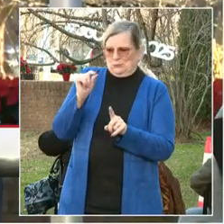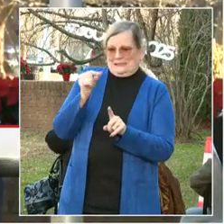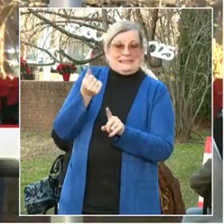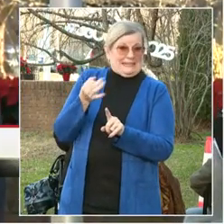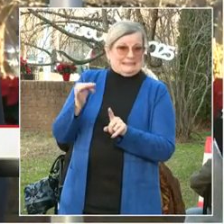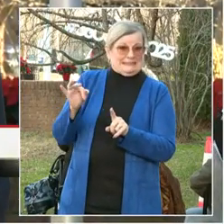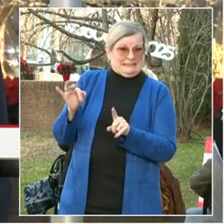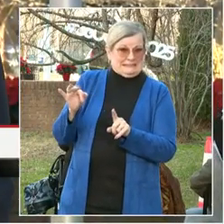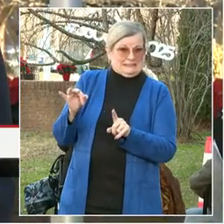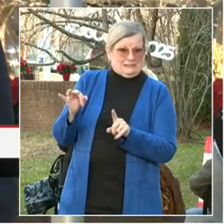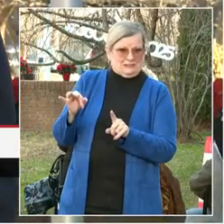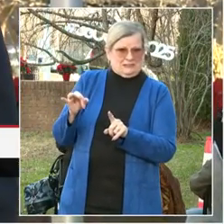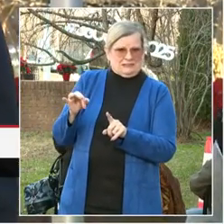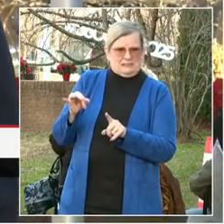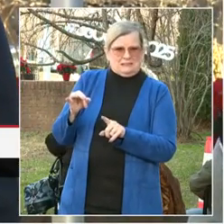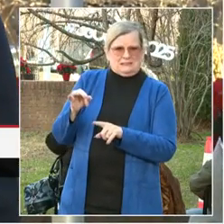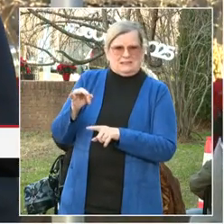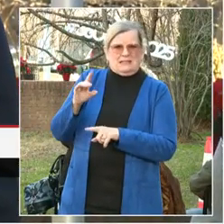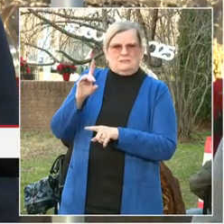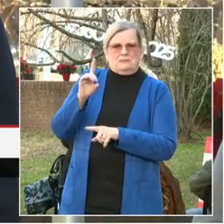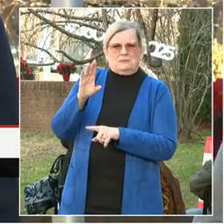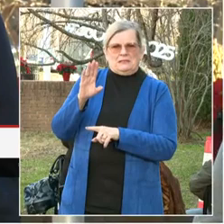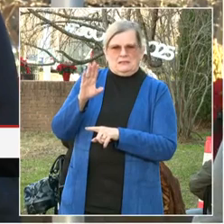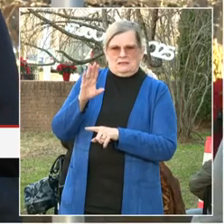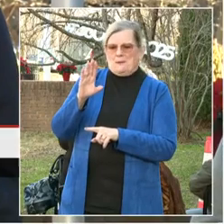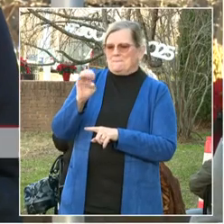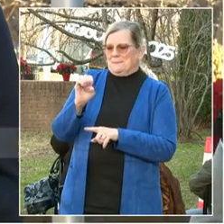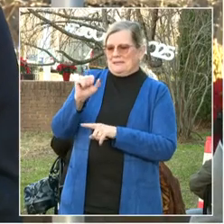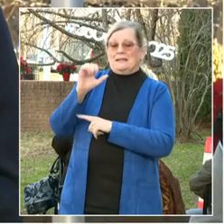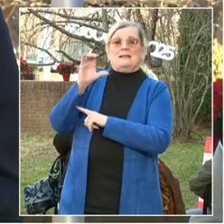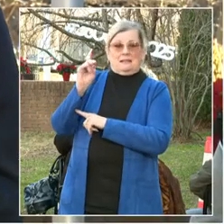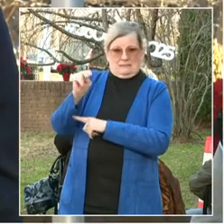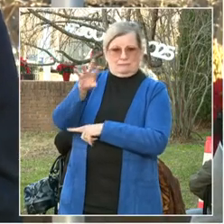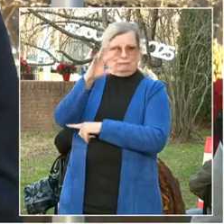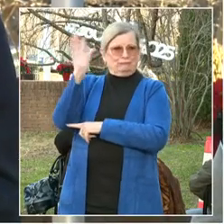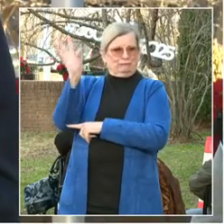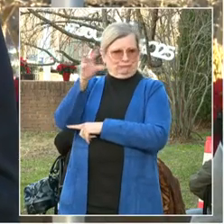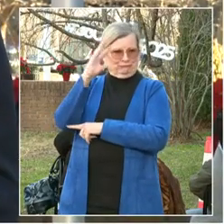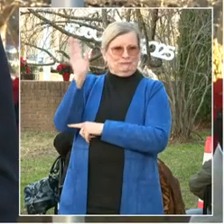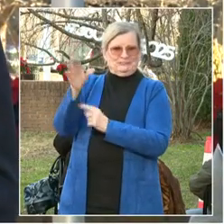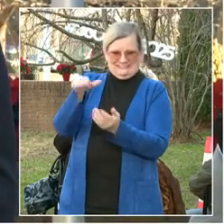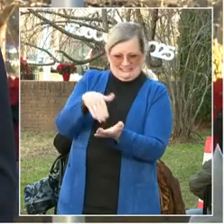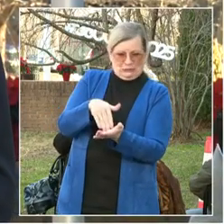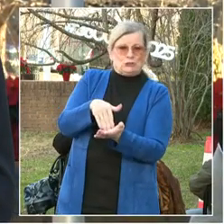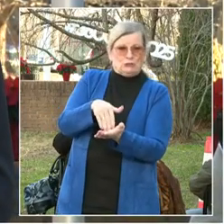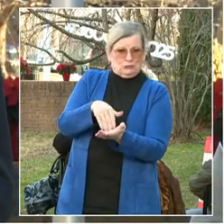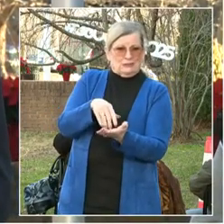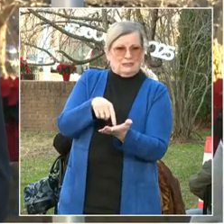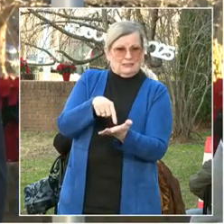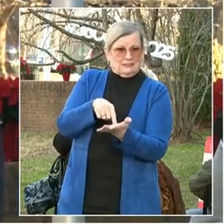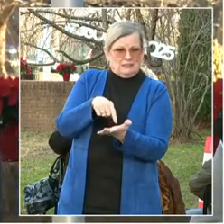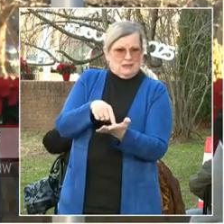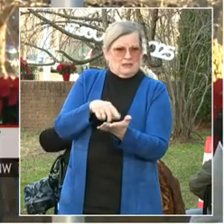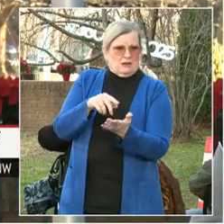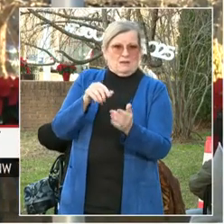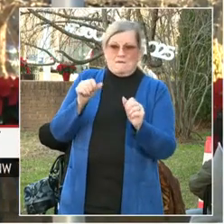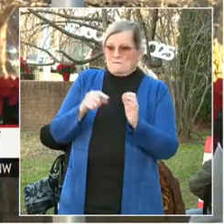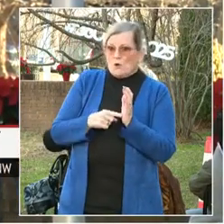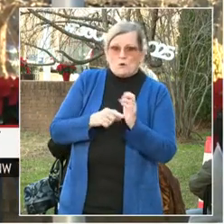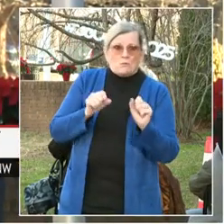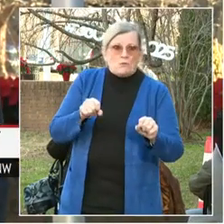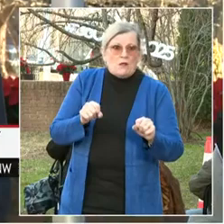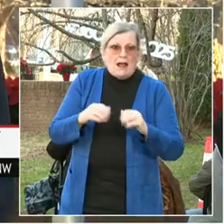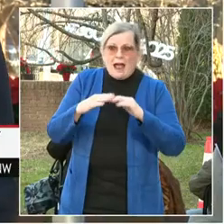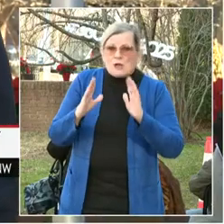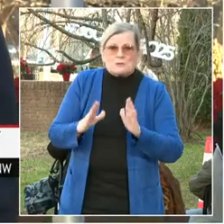Center, which is a project, a 99-unit affordable rental housing project, fully affordable for residents who are being displaced